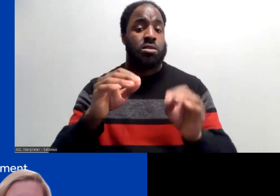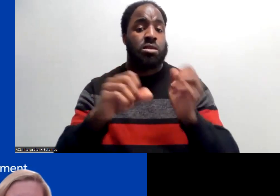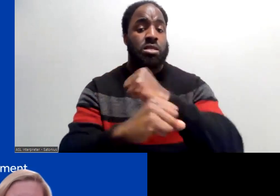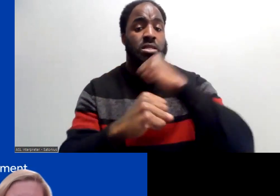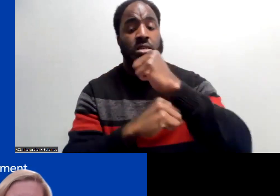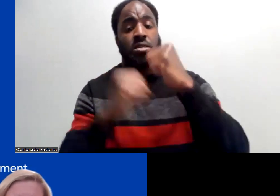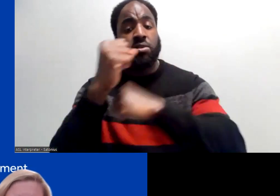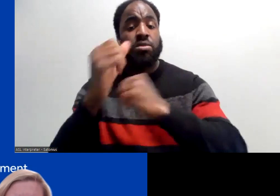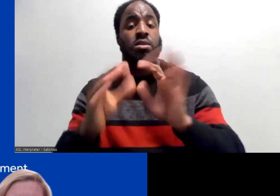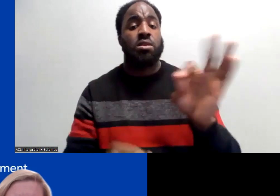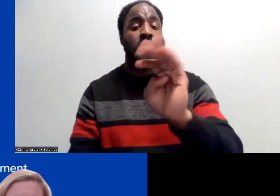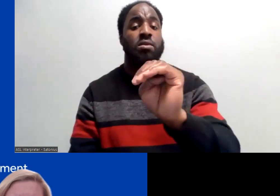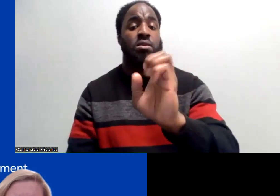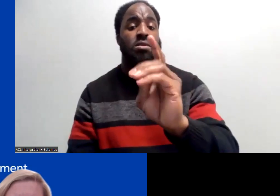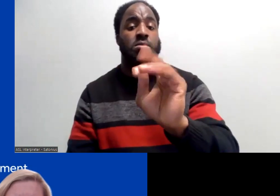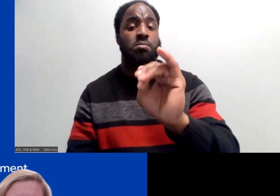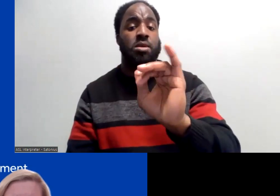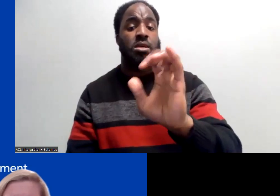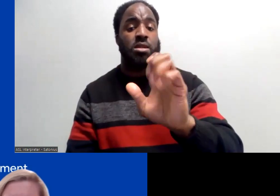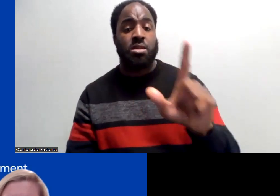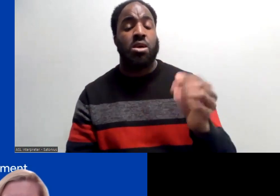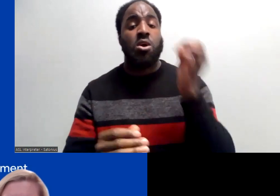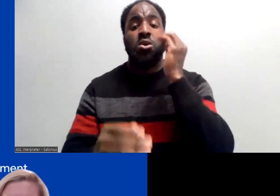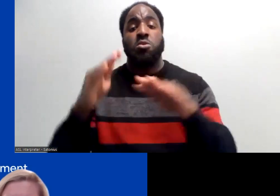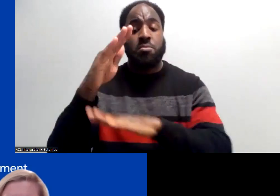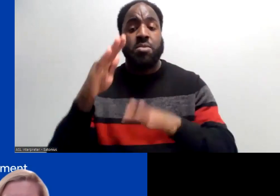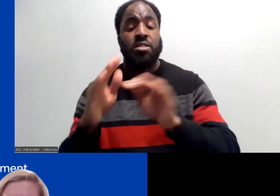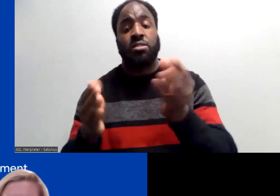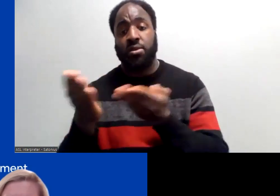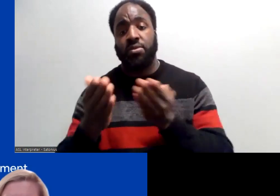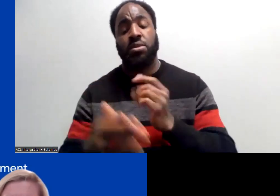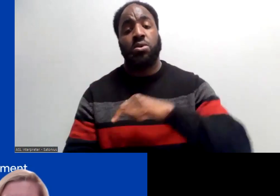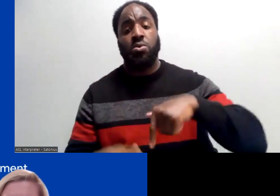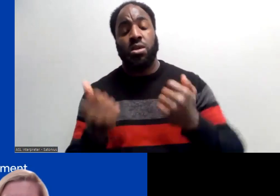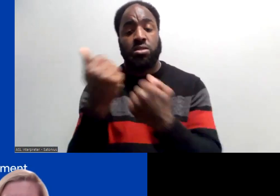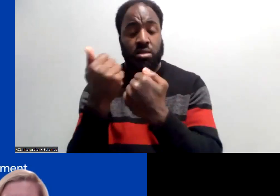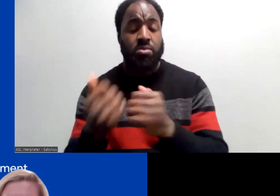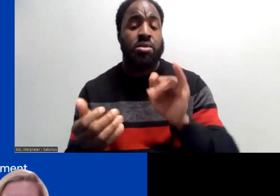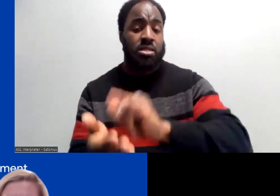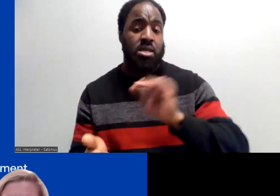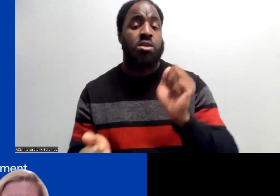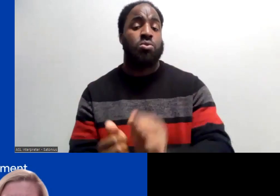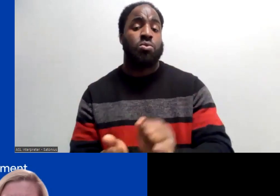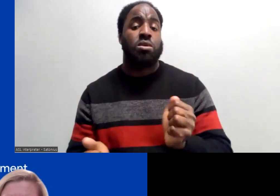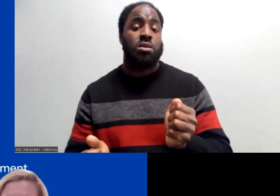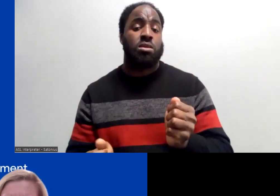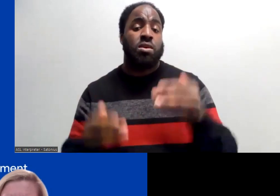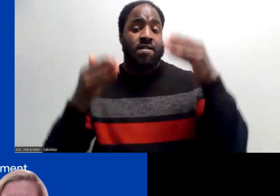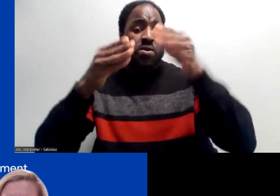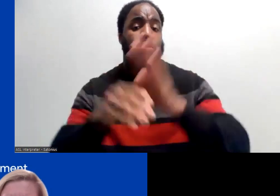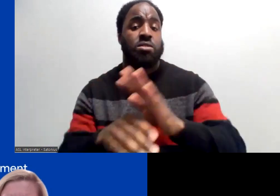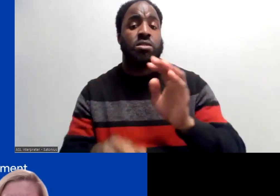of Medi-Cal home and community-based services. We are supplementing that with a focus on